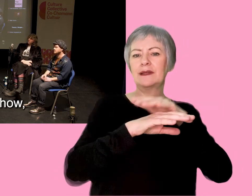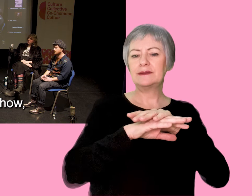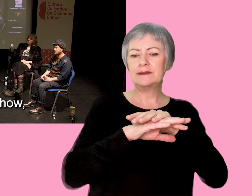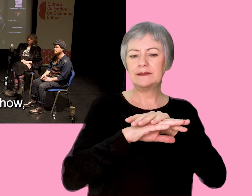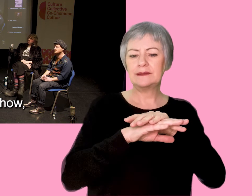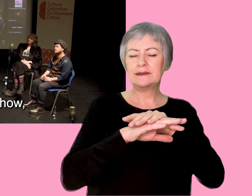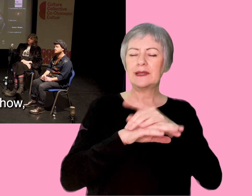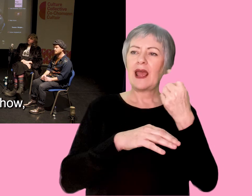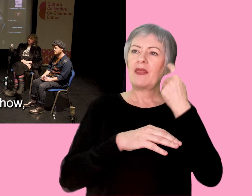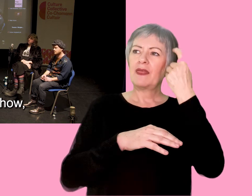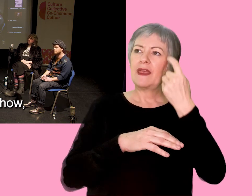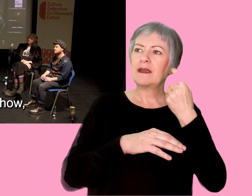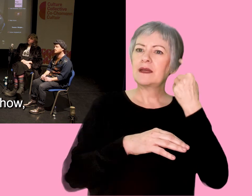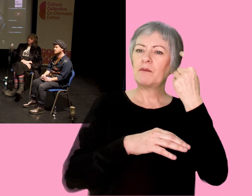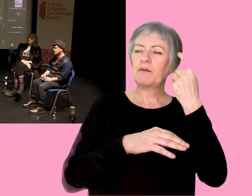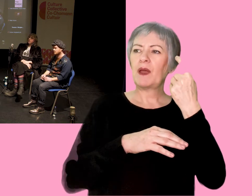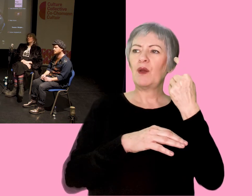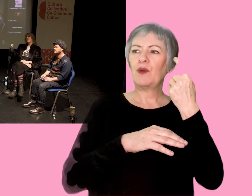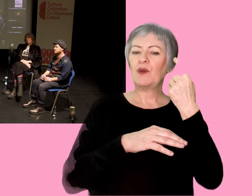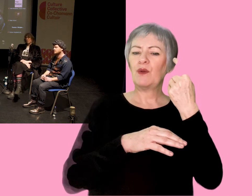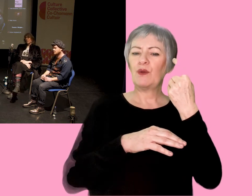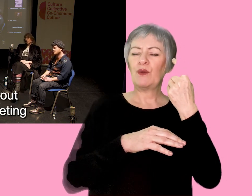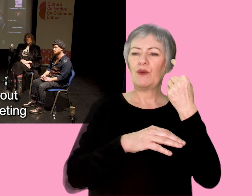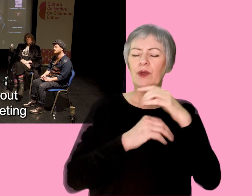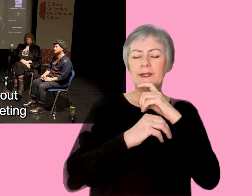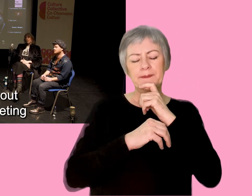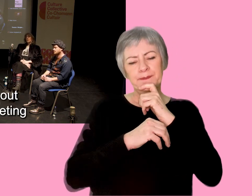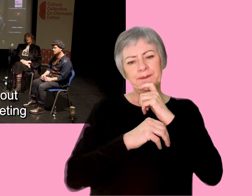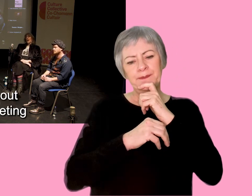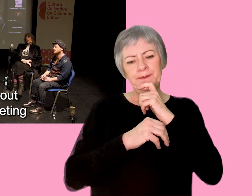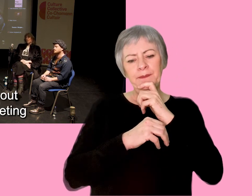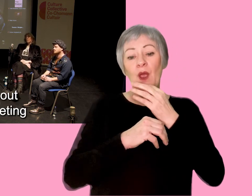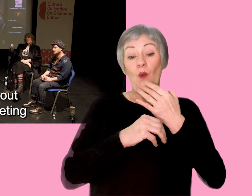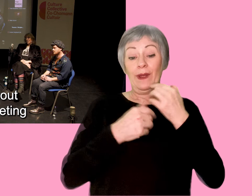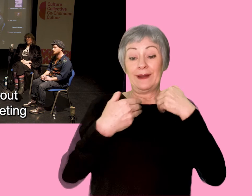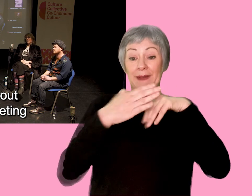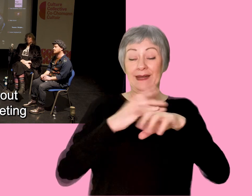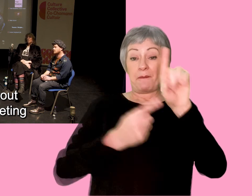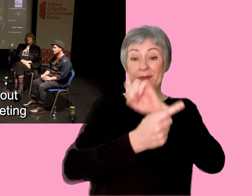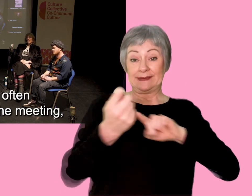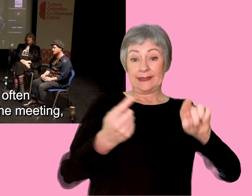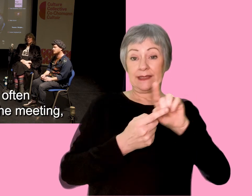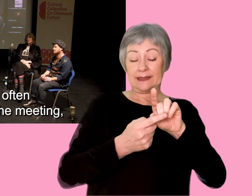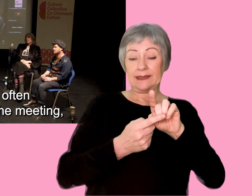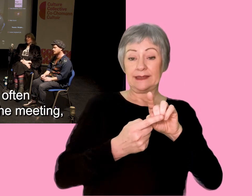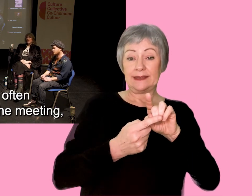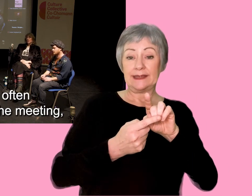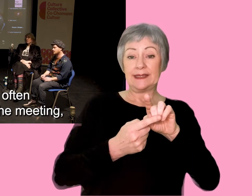thinking about who, and I'm thinking about when I'm in a meeting,